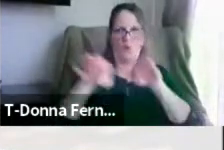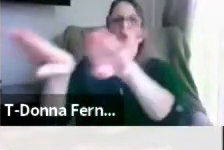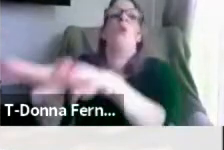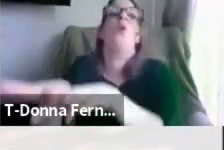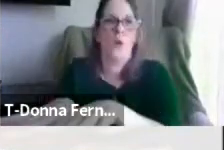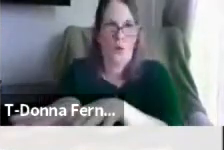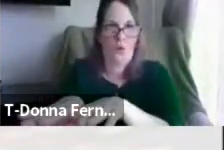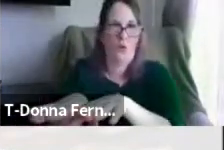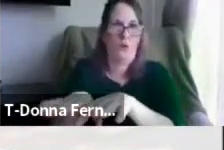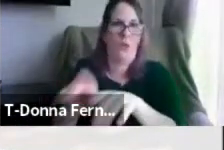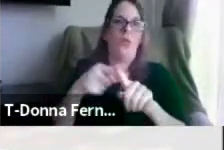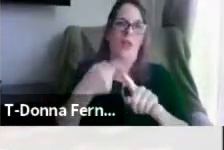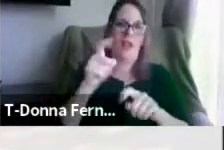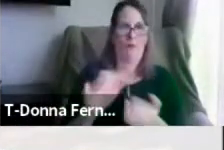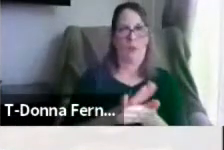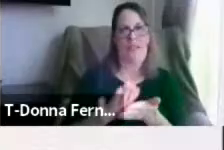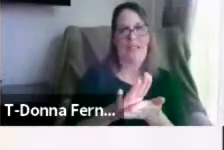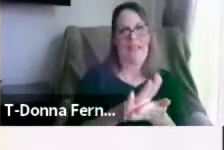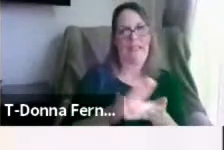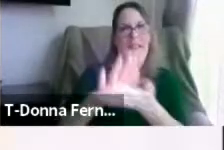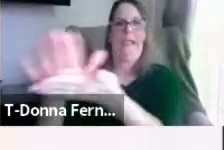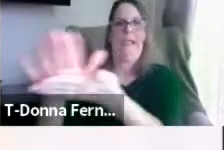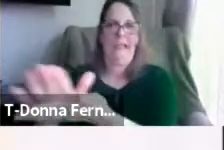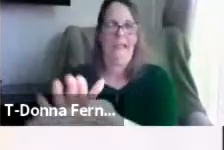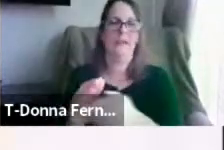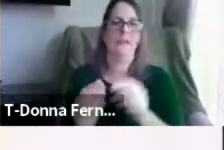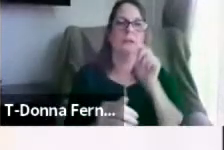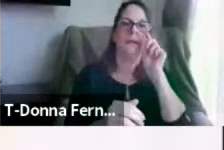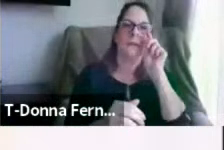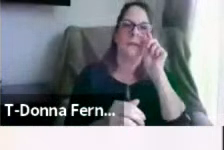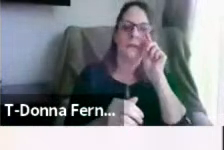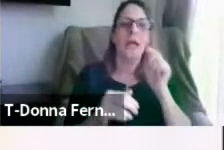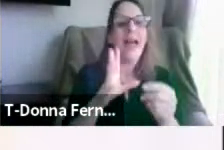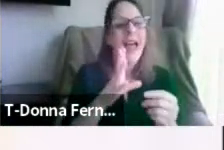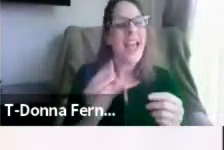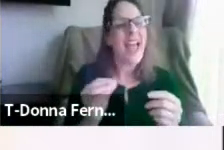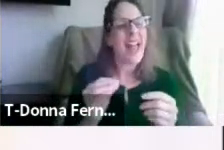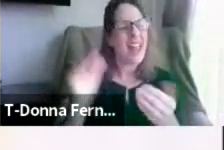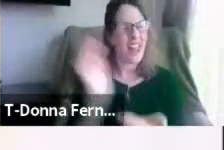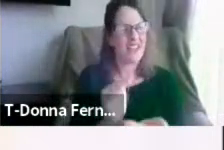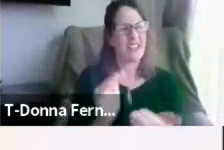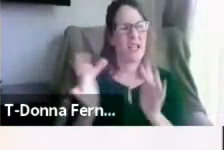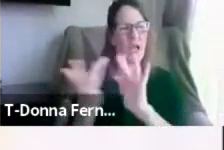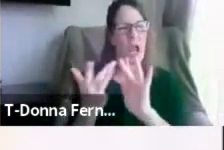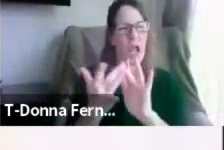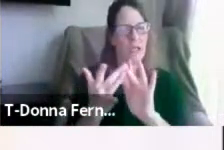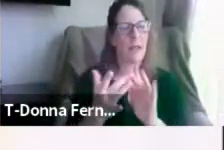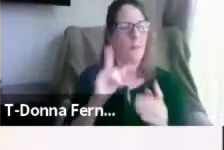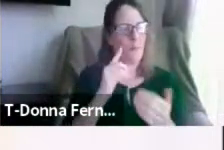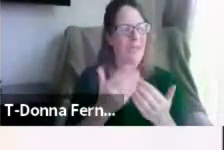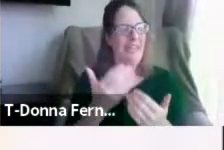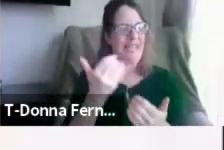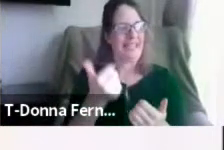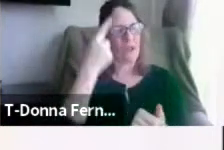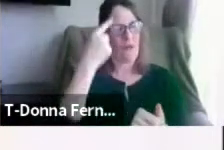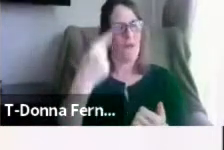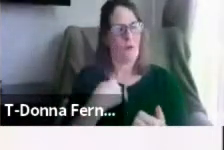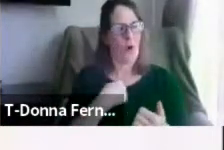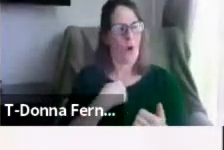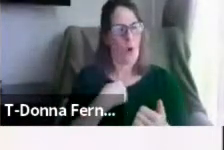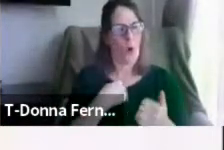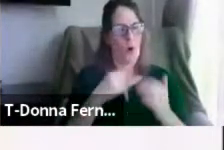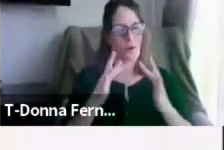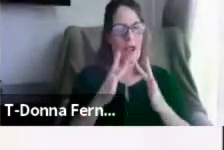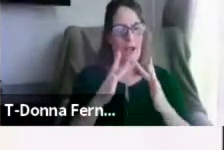for cleaning. This also helps ease that burden of contact tracing, which means that it'll be easier for us to contact